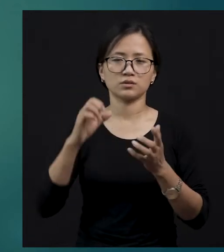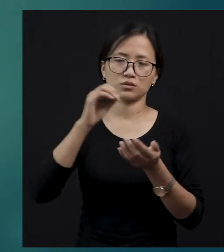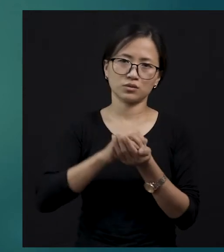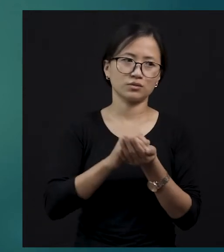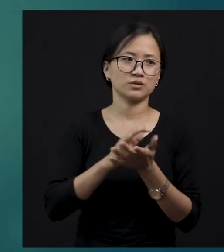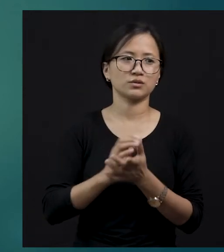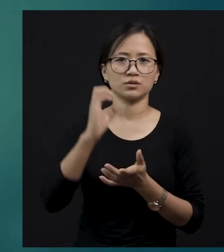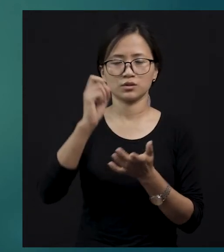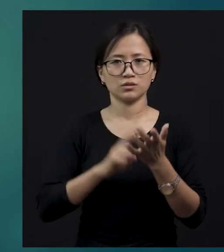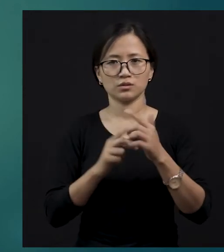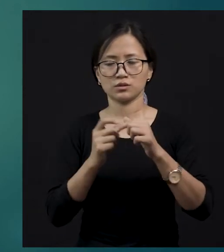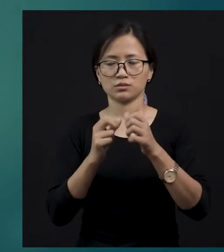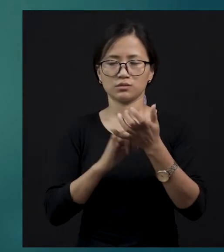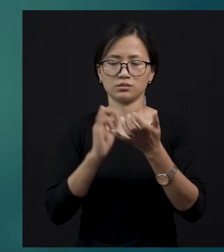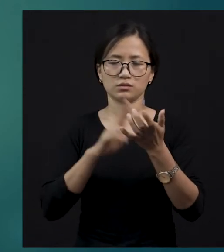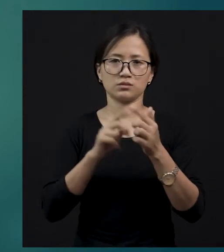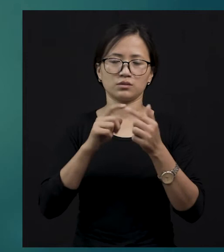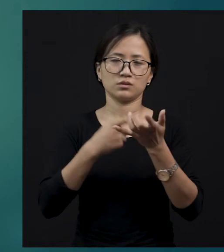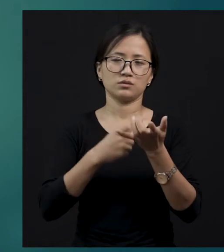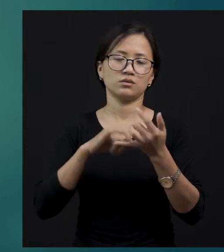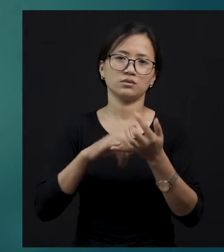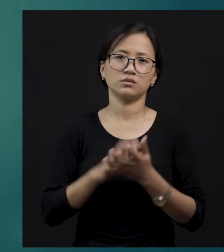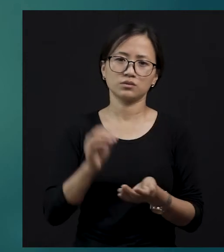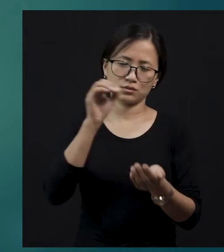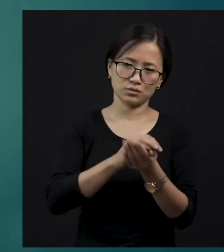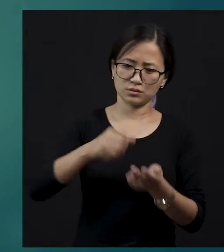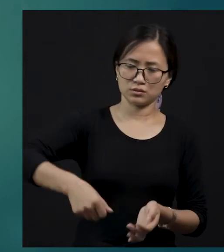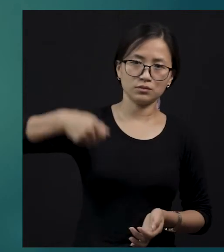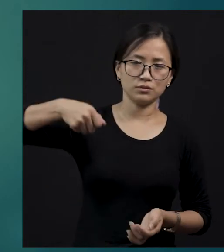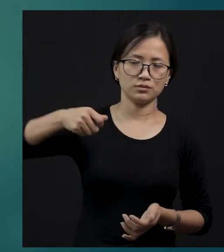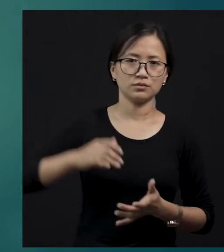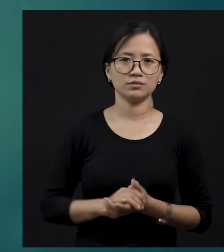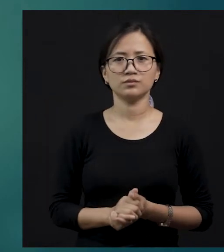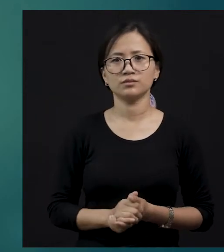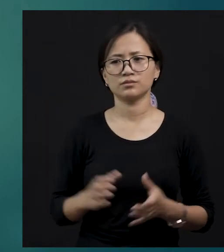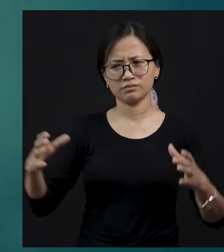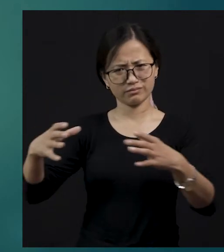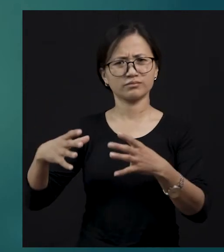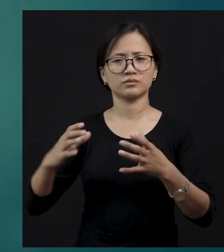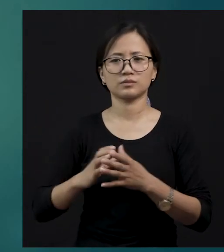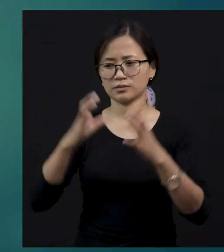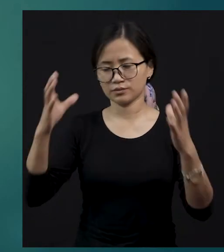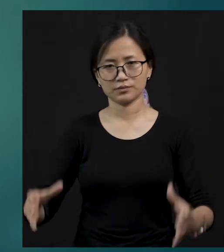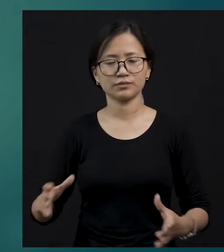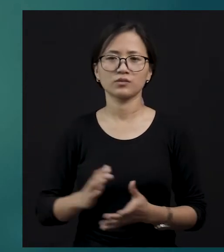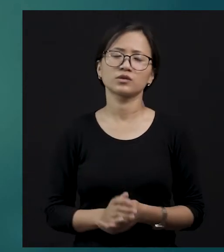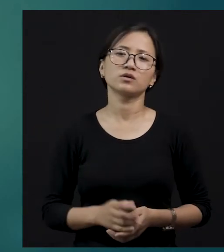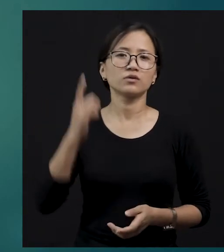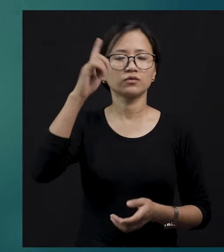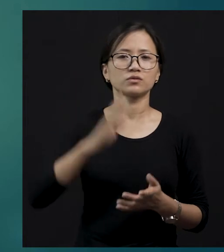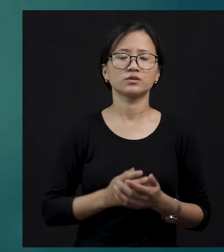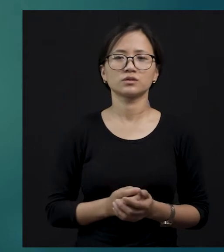containers. Storage container, you know. You store water in the bucket. You store water in some containers. And so likewise, for